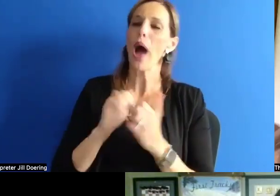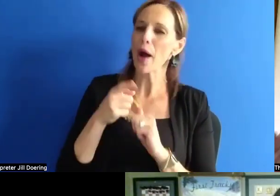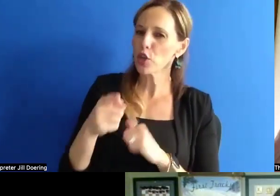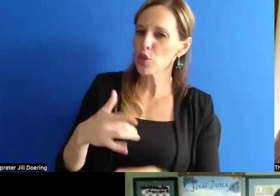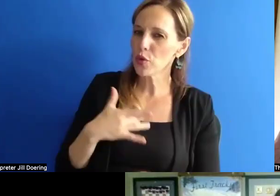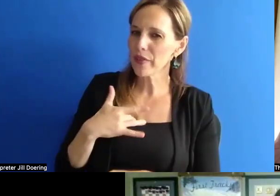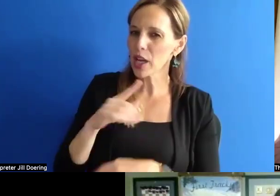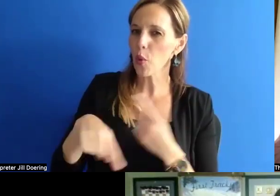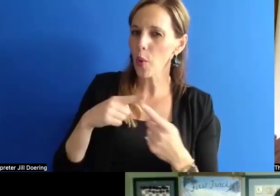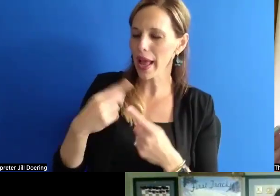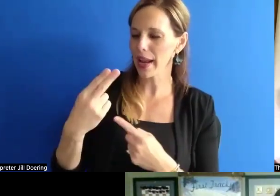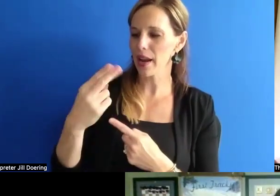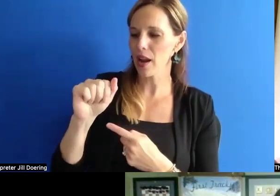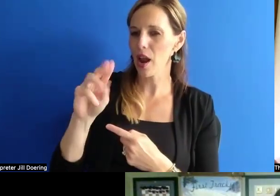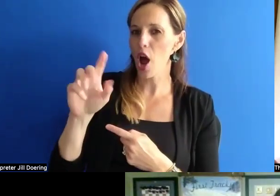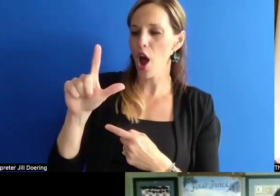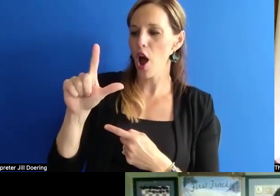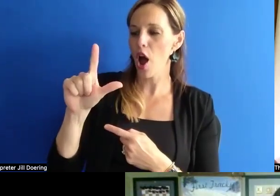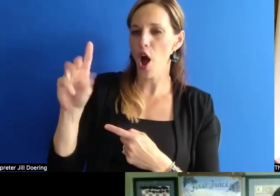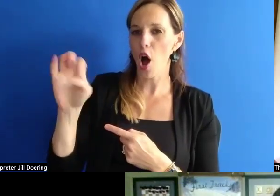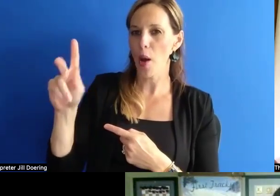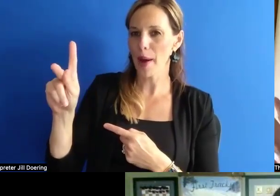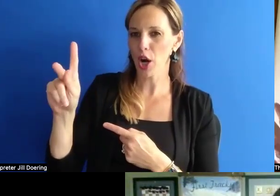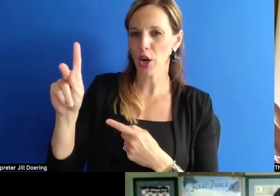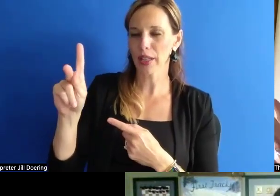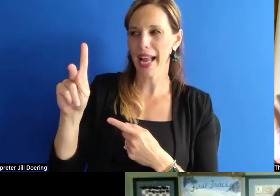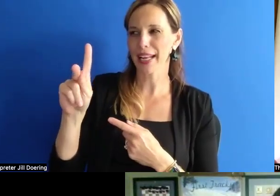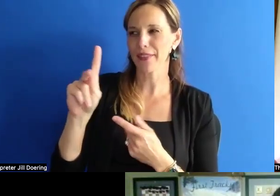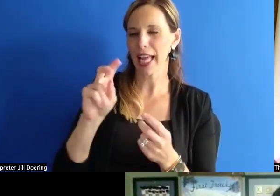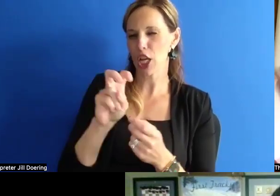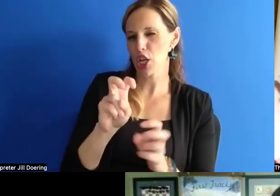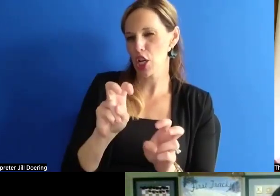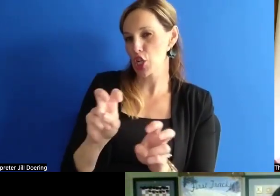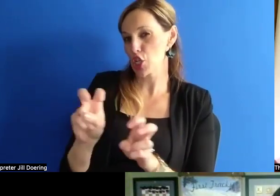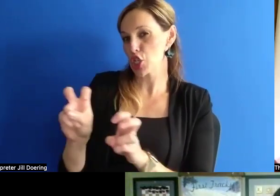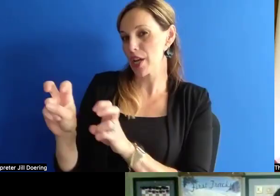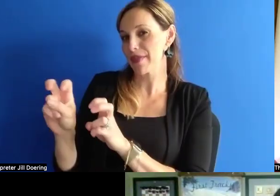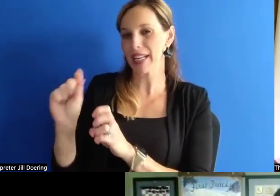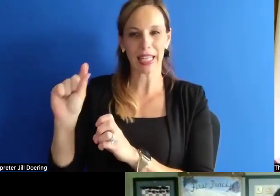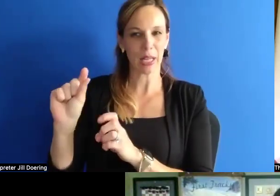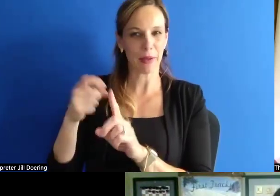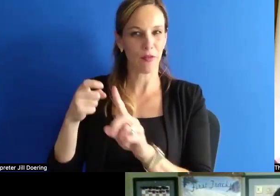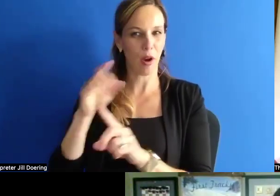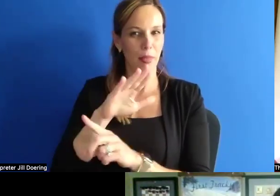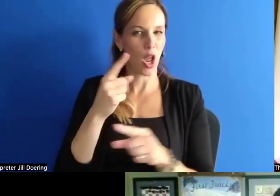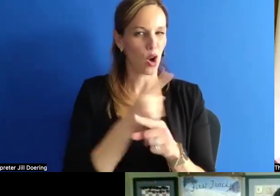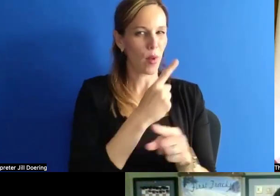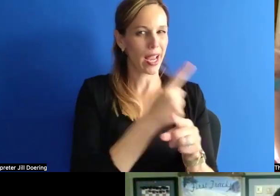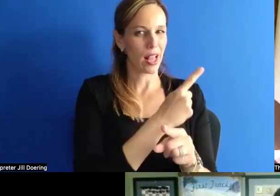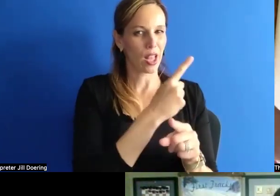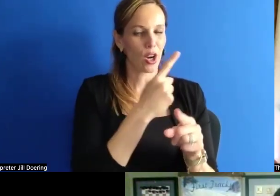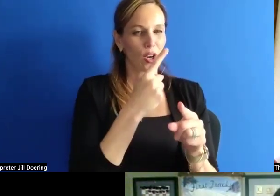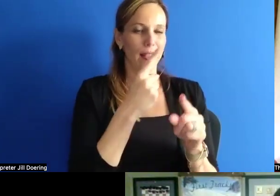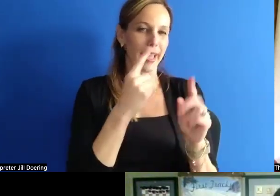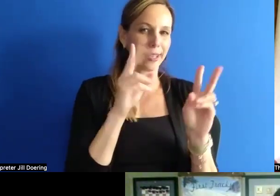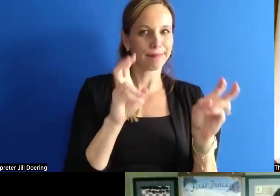to make this little bit of a shift in the band and everybody's been acting for this? Or we want to